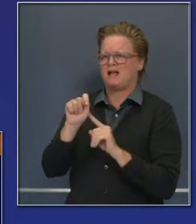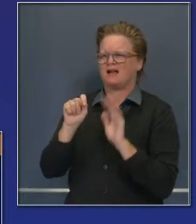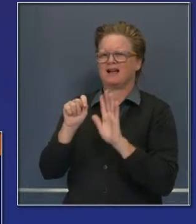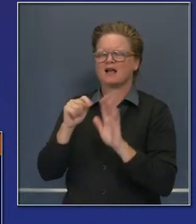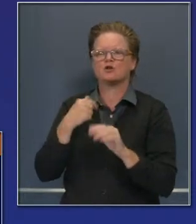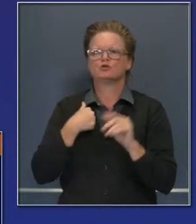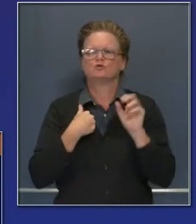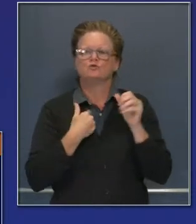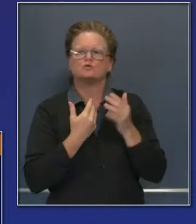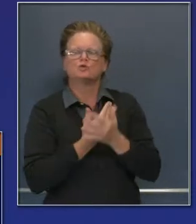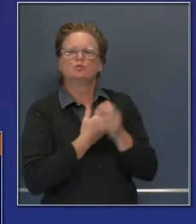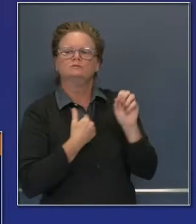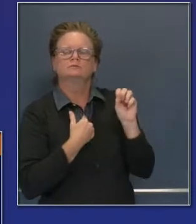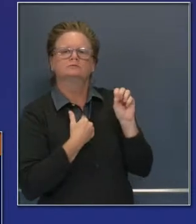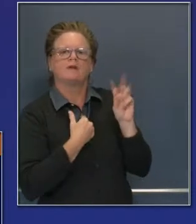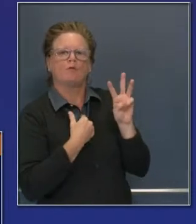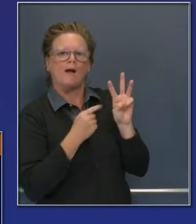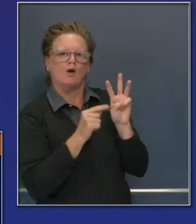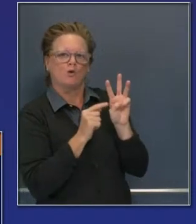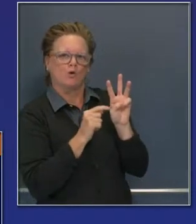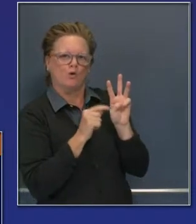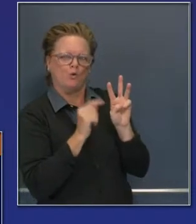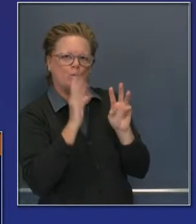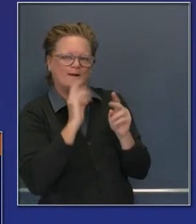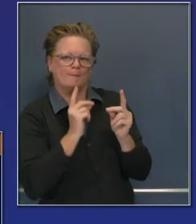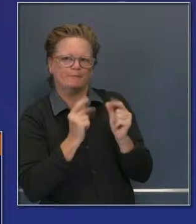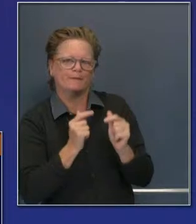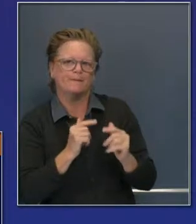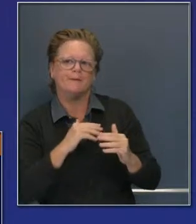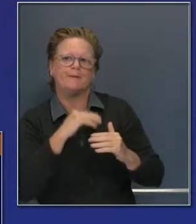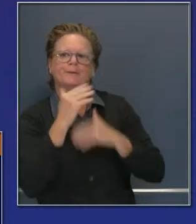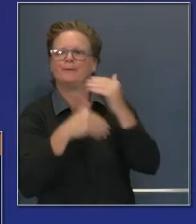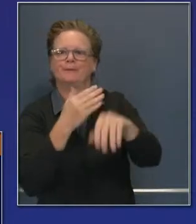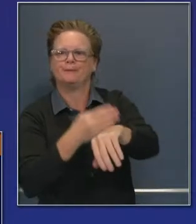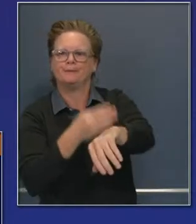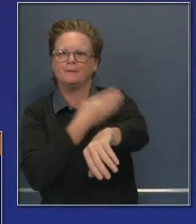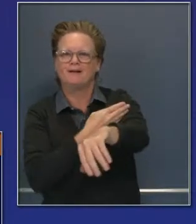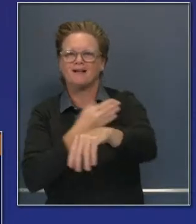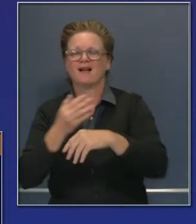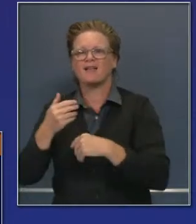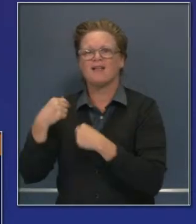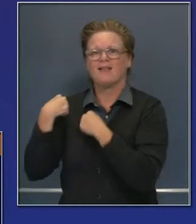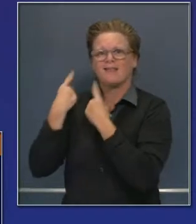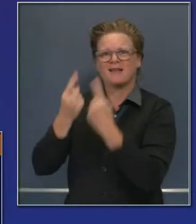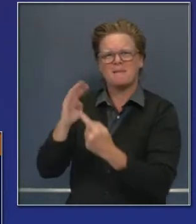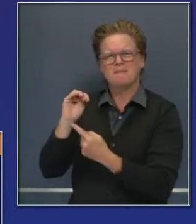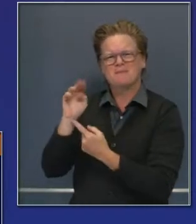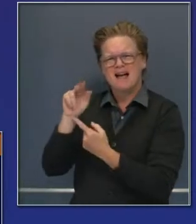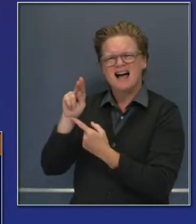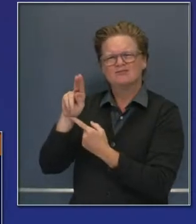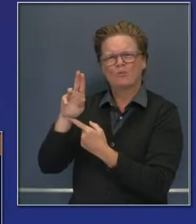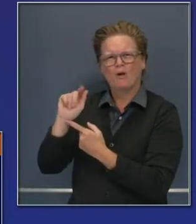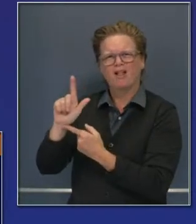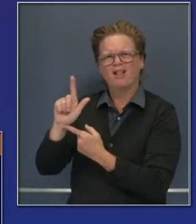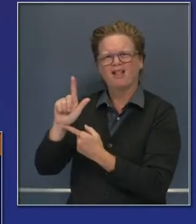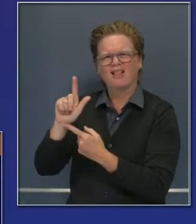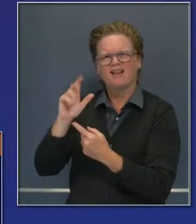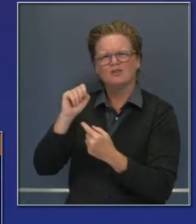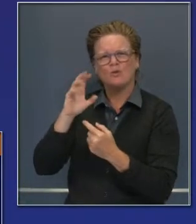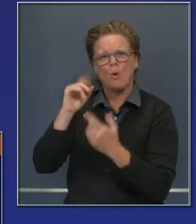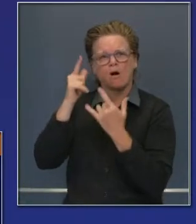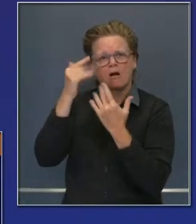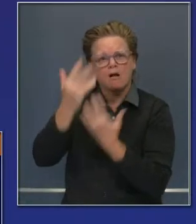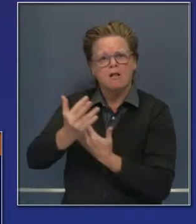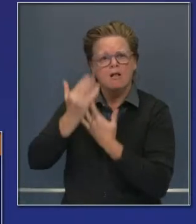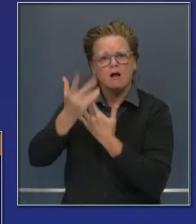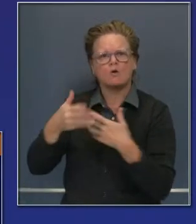would otherwise gone into a manual process that could take upwards of 60 days. Unacceptable. And so we believe,